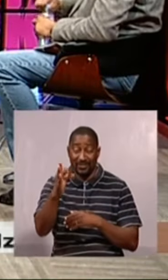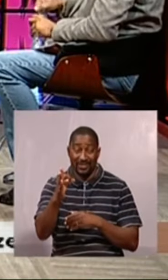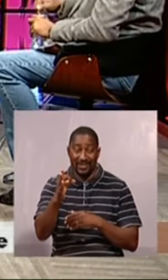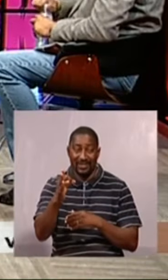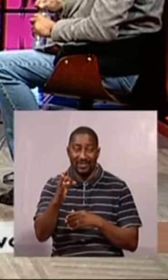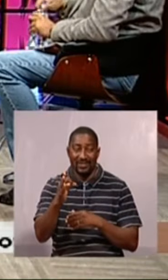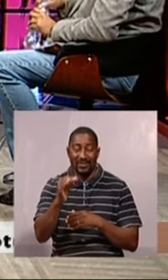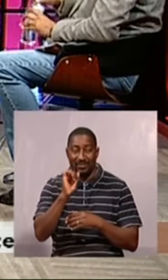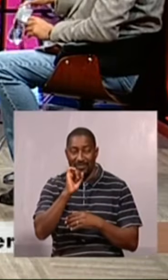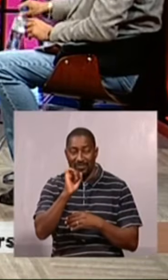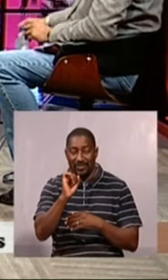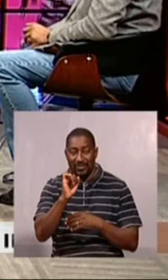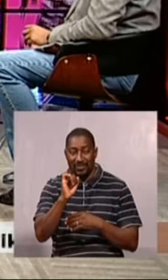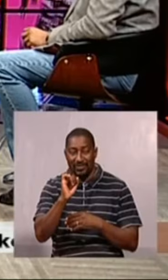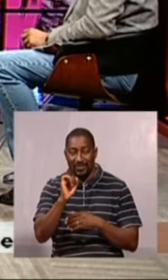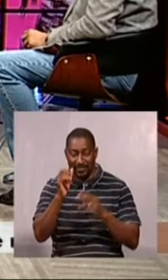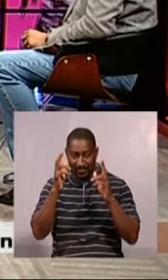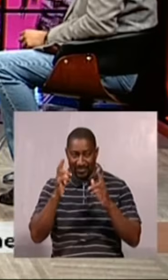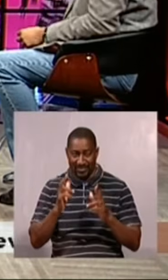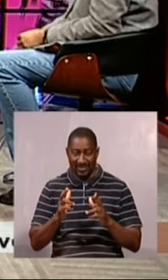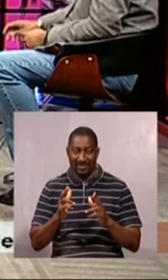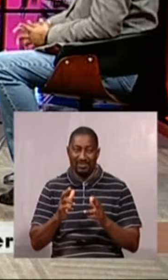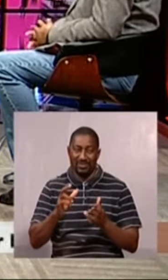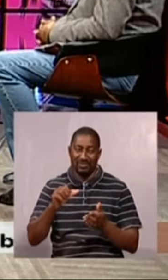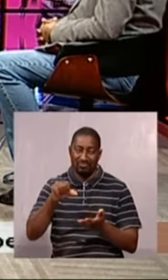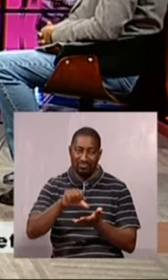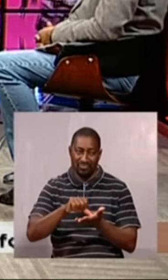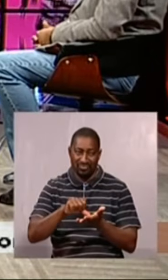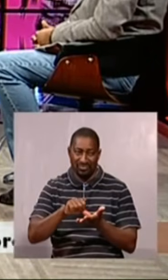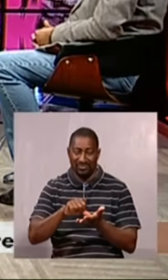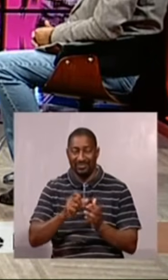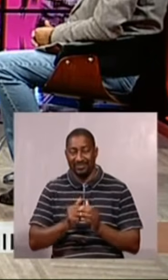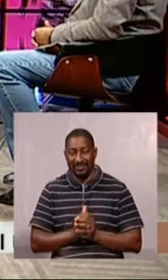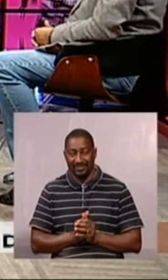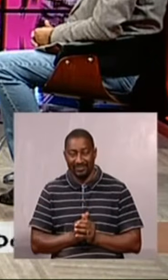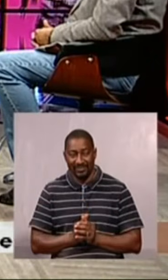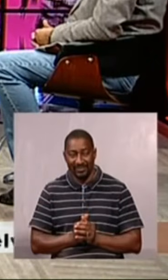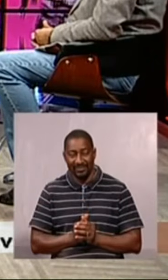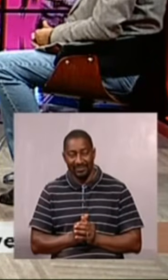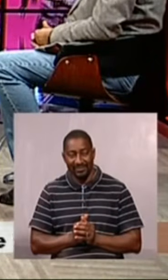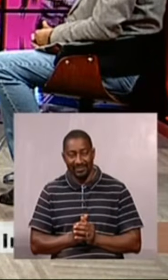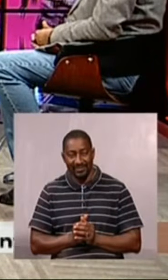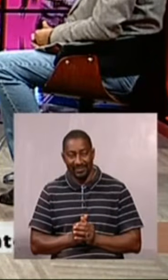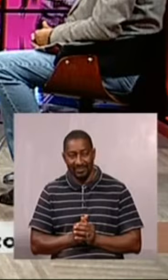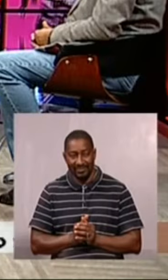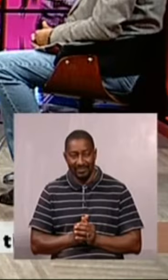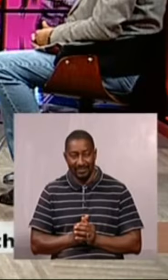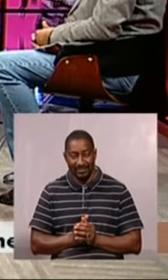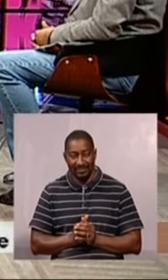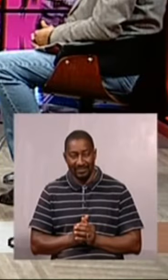that kind of brand equity buy-in from the person that now has a negative image of your political party. Talking about